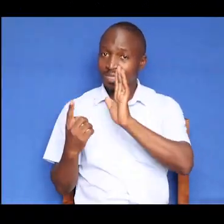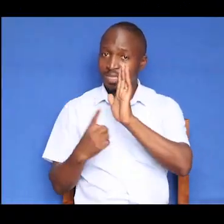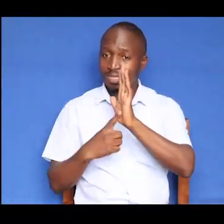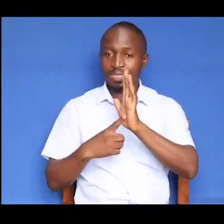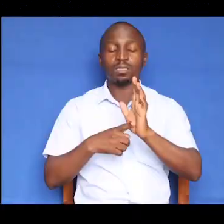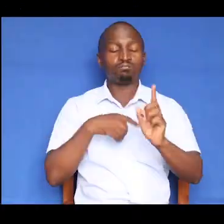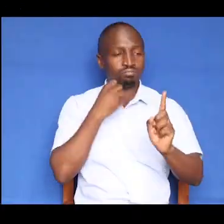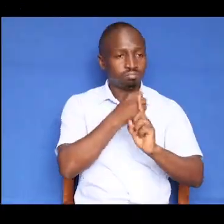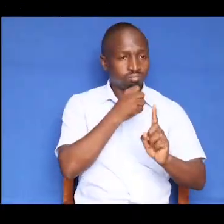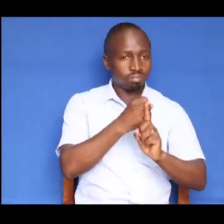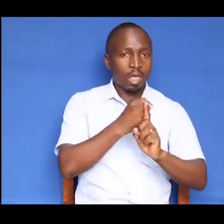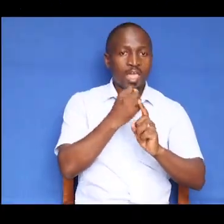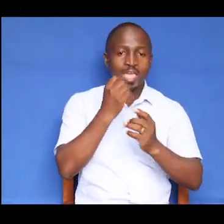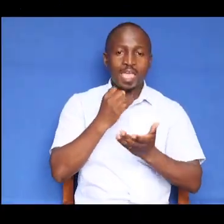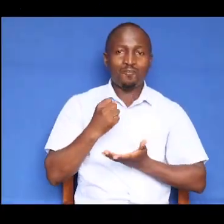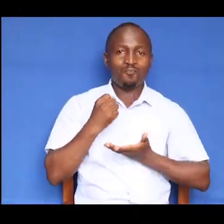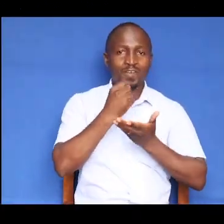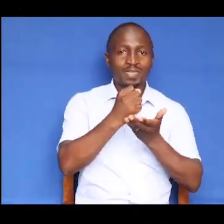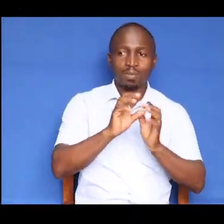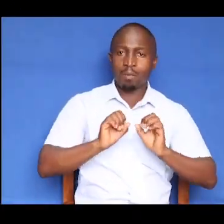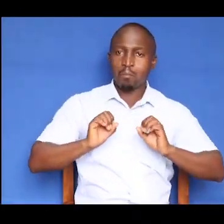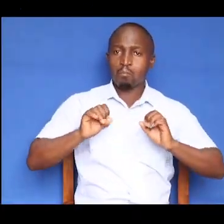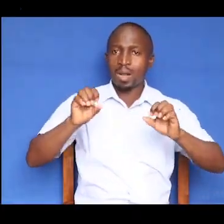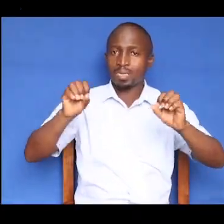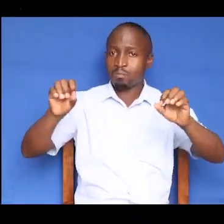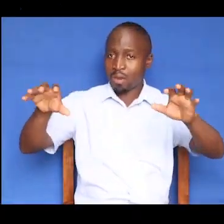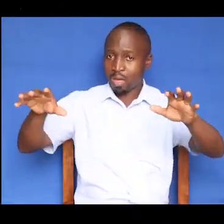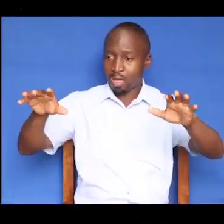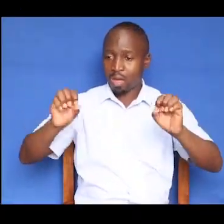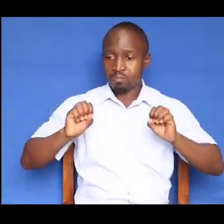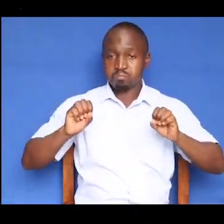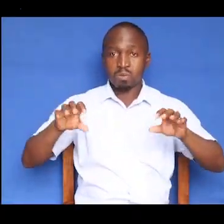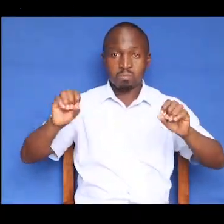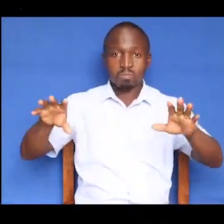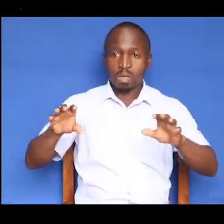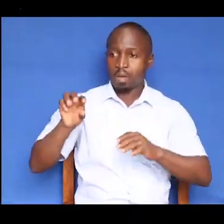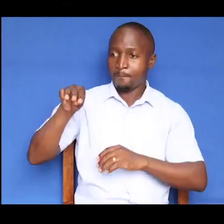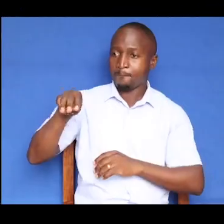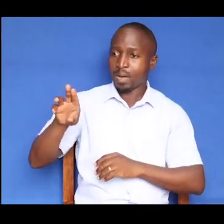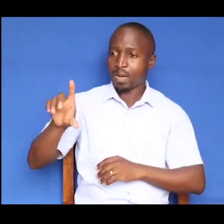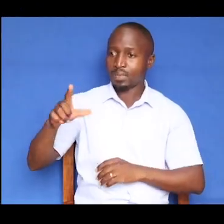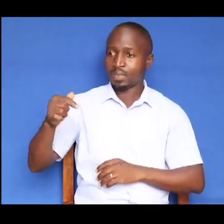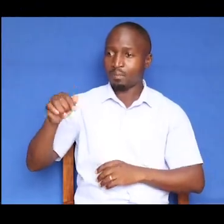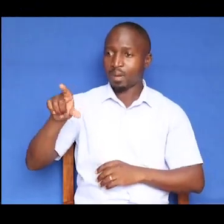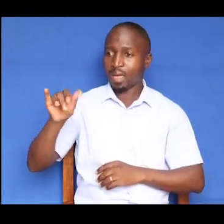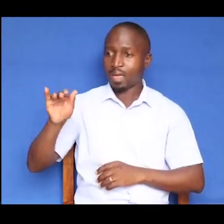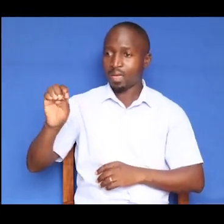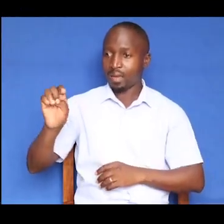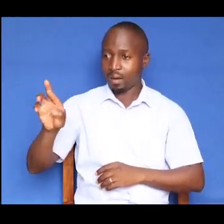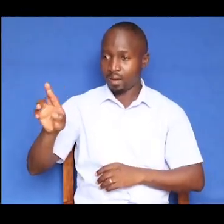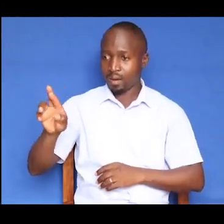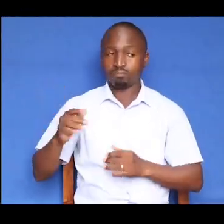multiplier. Investment multiplier, which is being represented by symbol K, investment